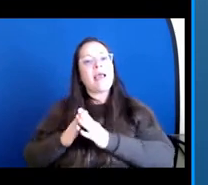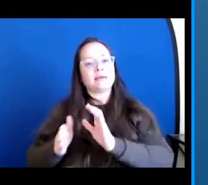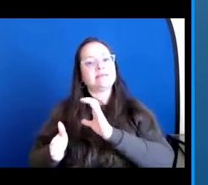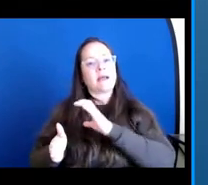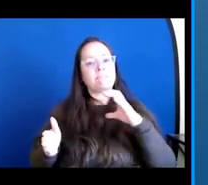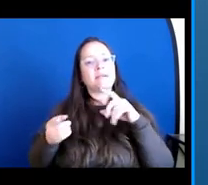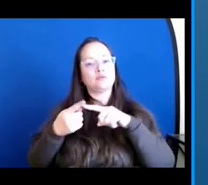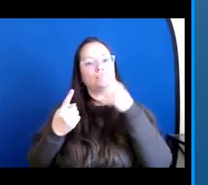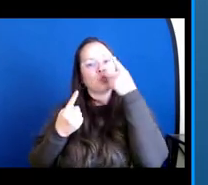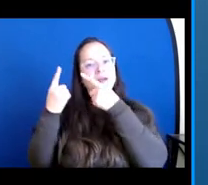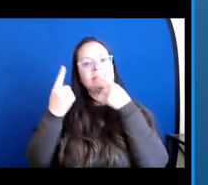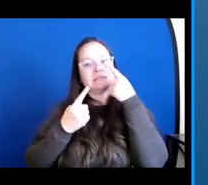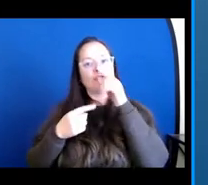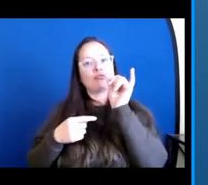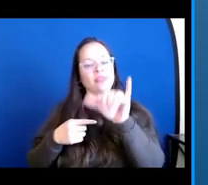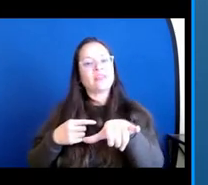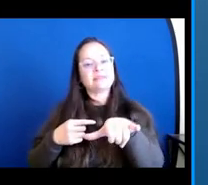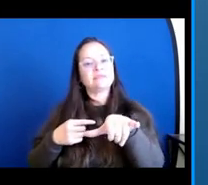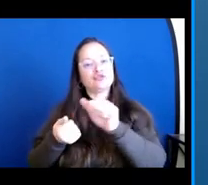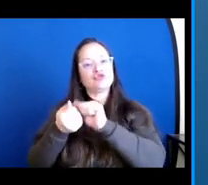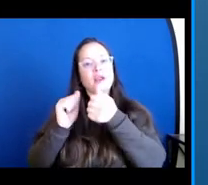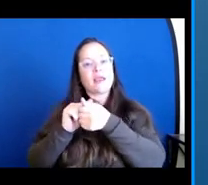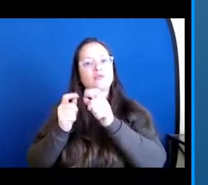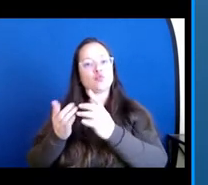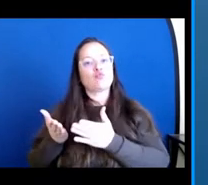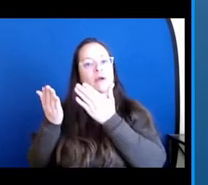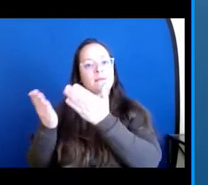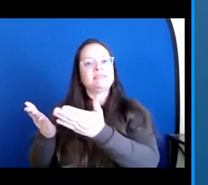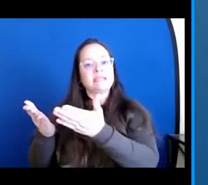this change to the recommendation